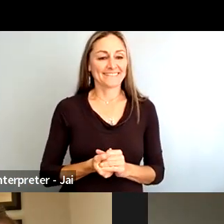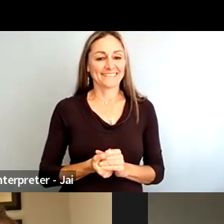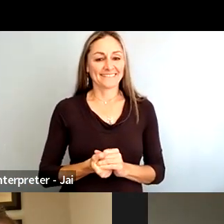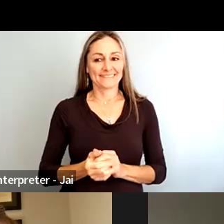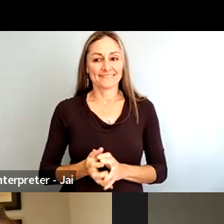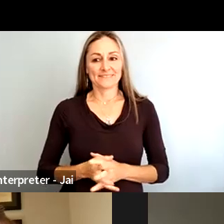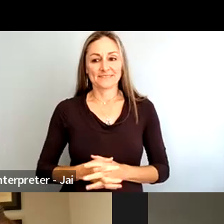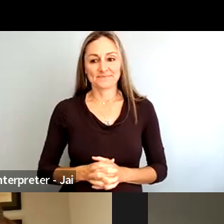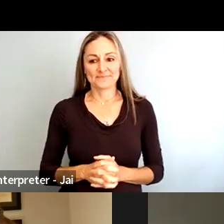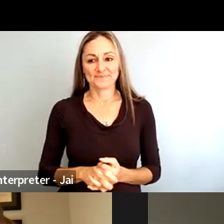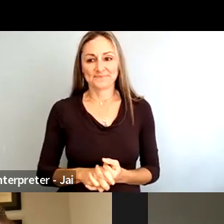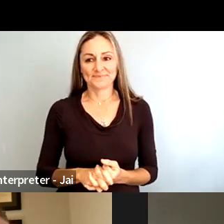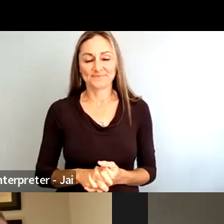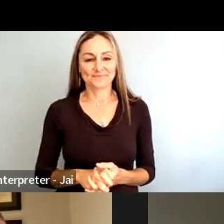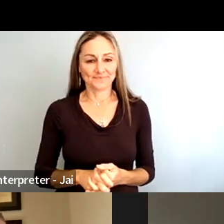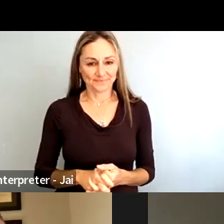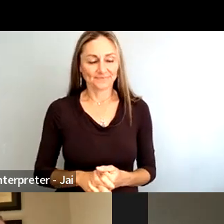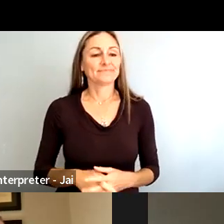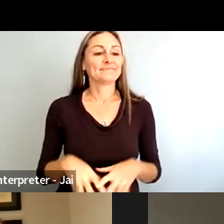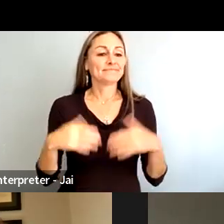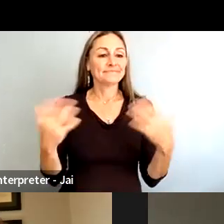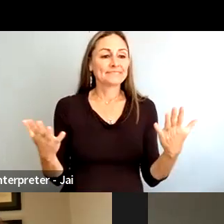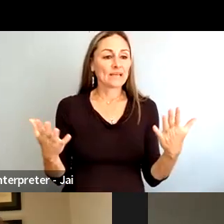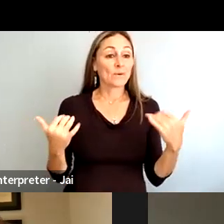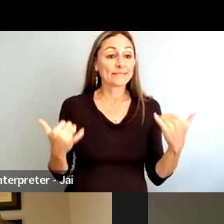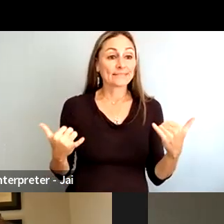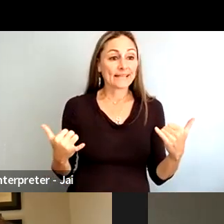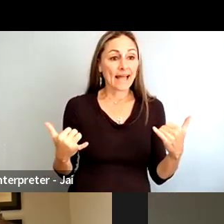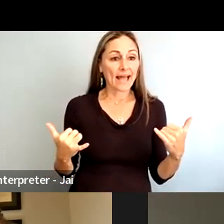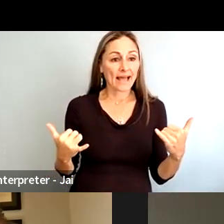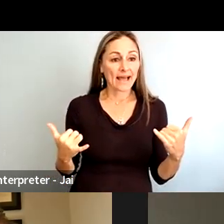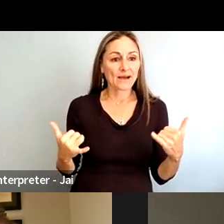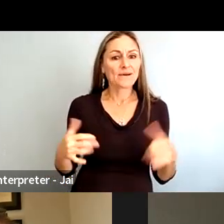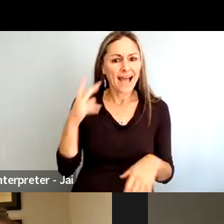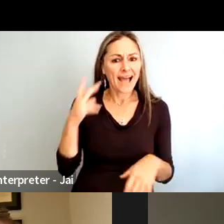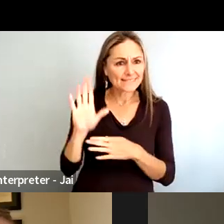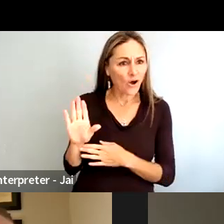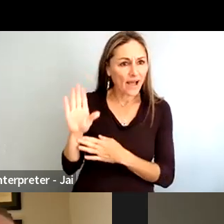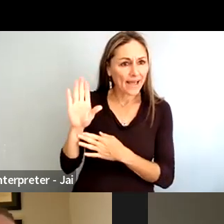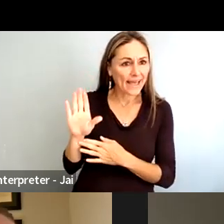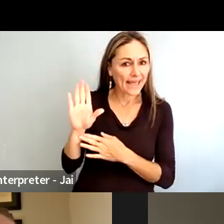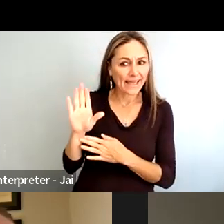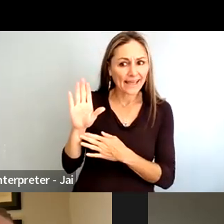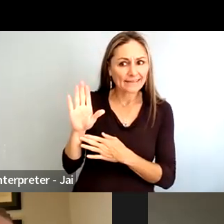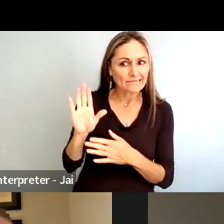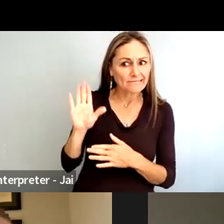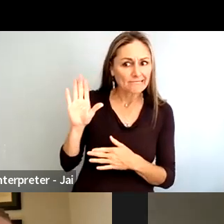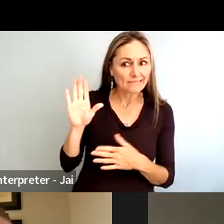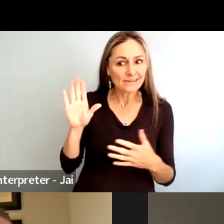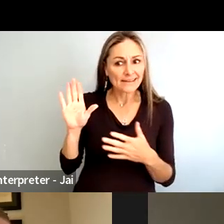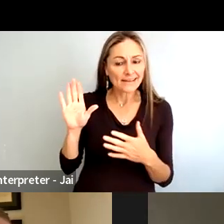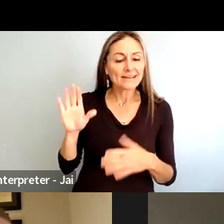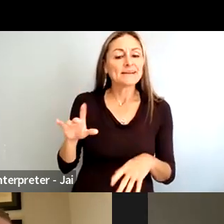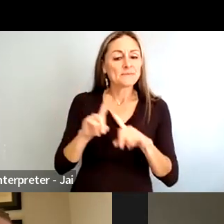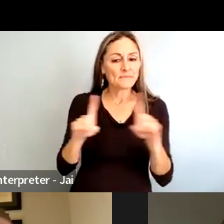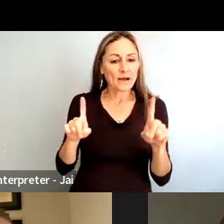All right, great. So we'll go to, I did see a hand raised a second ago, but one of